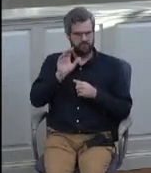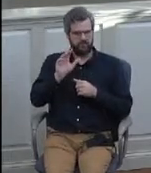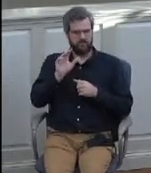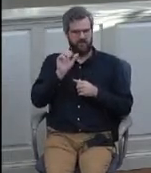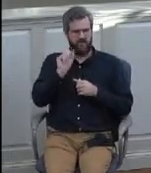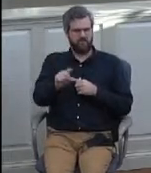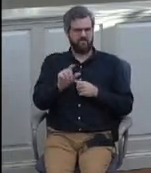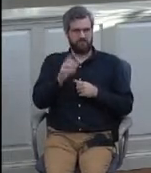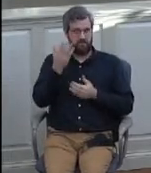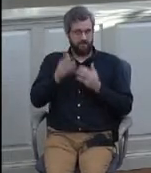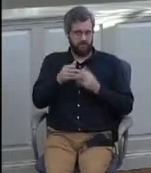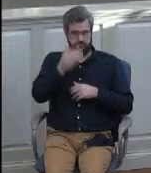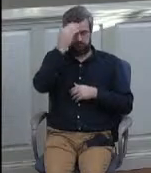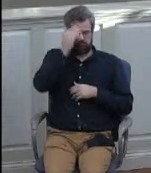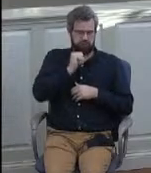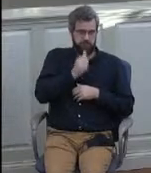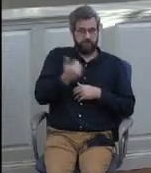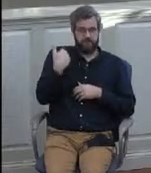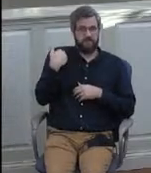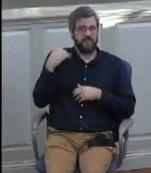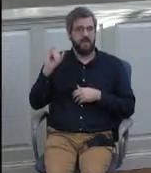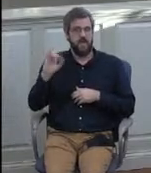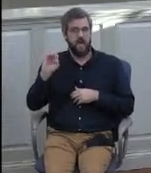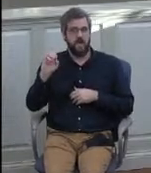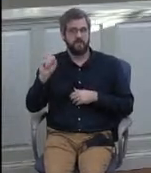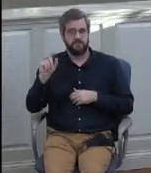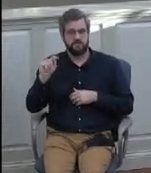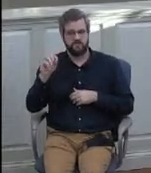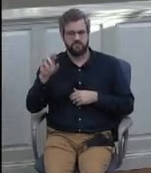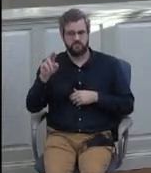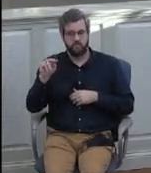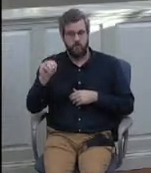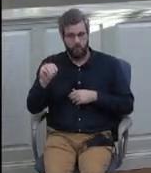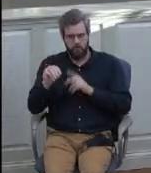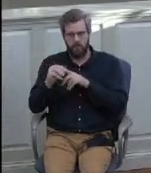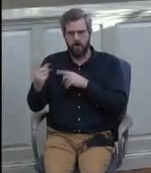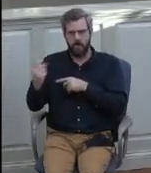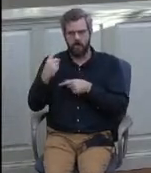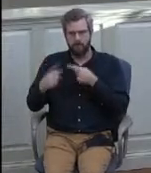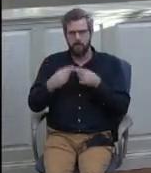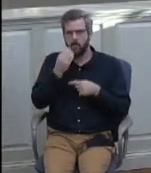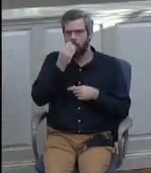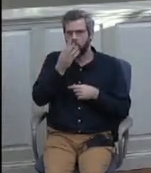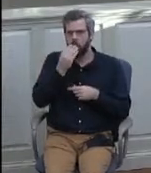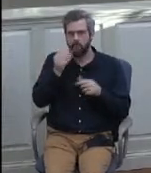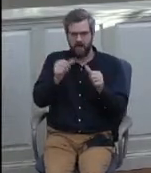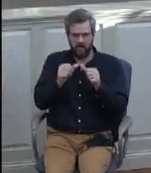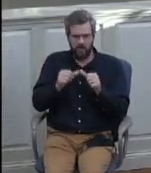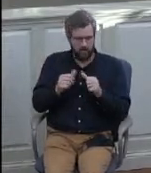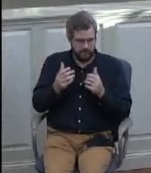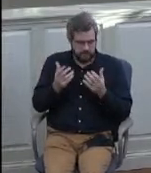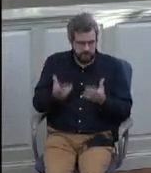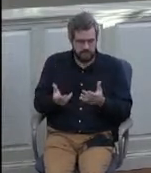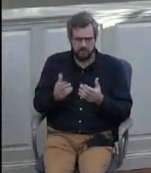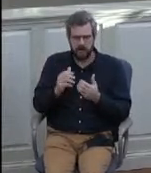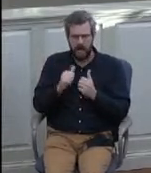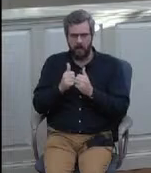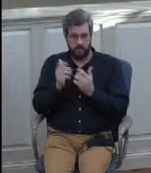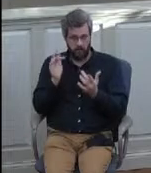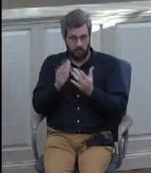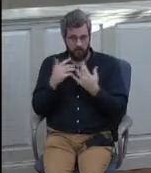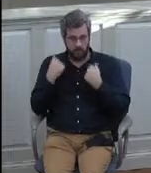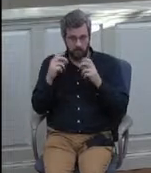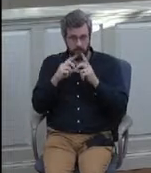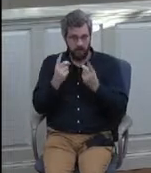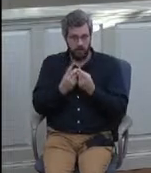During the ice storm, I had a few people contact me about warming areas, mm-hmm. And is that something they contact the health department